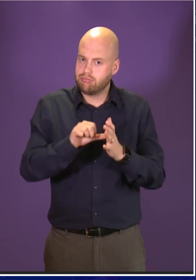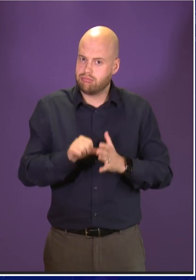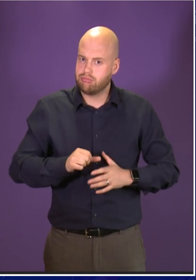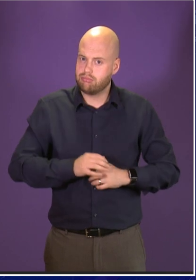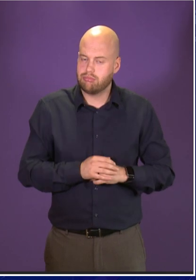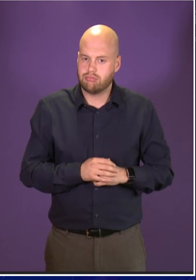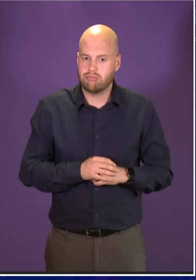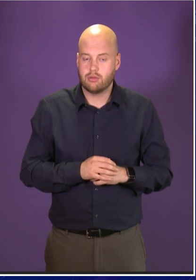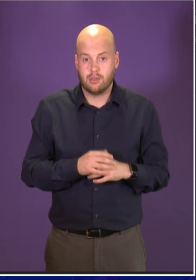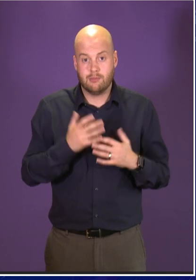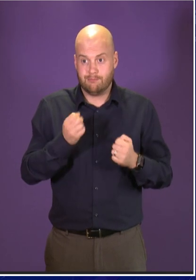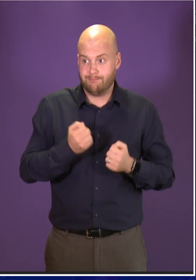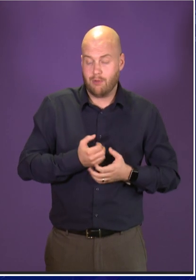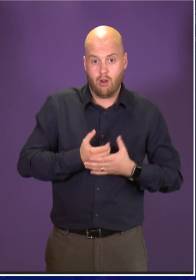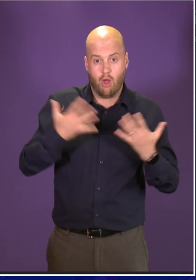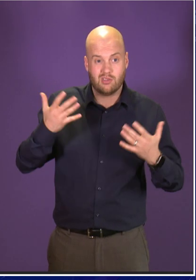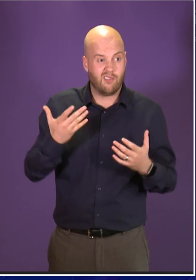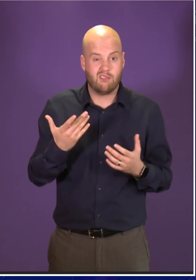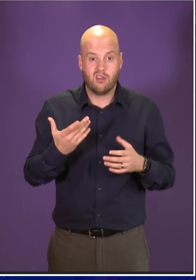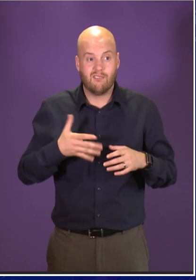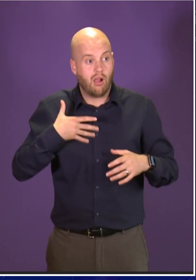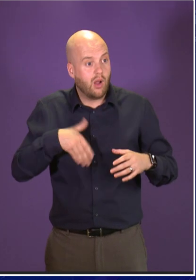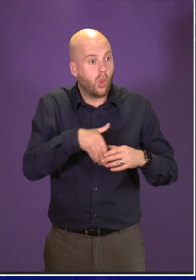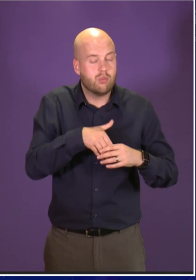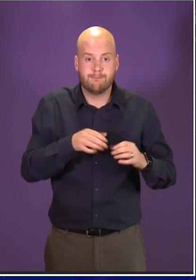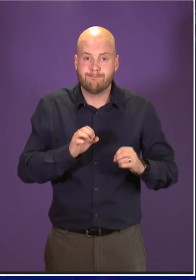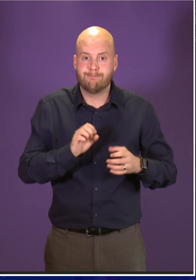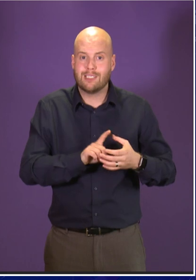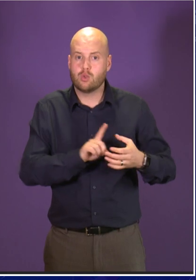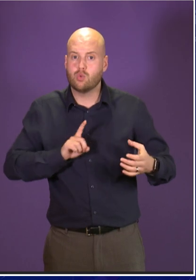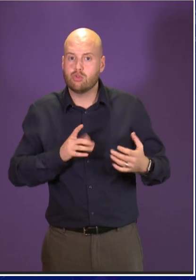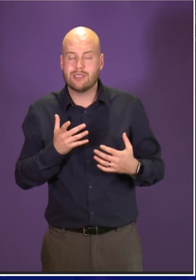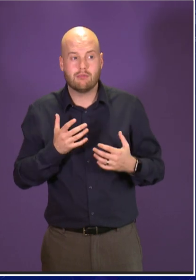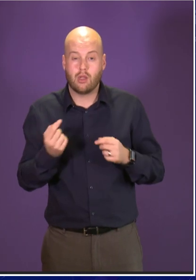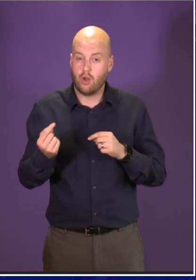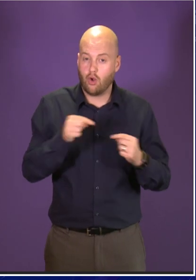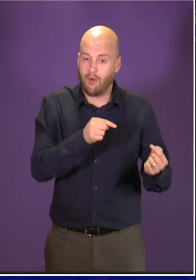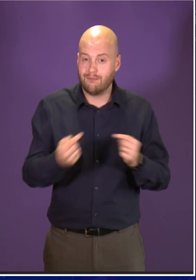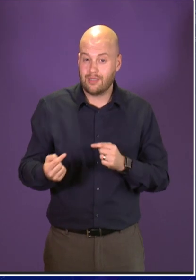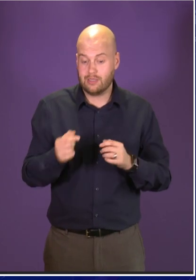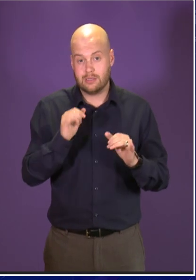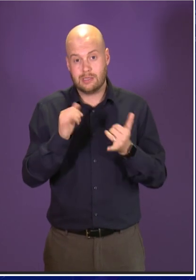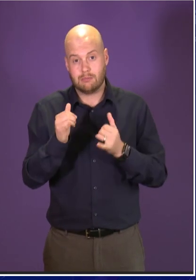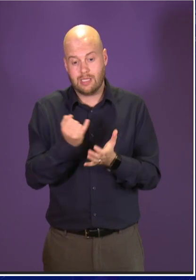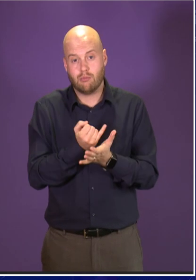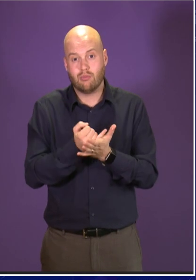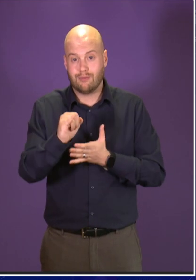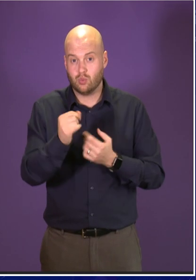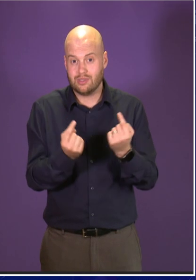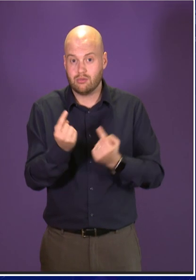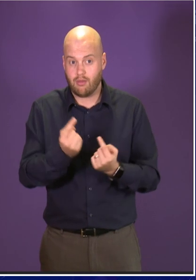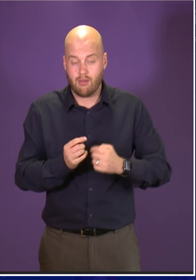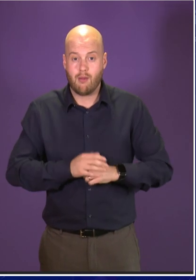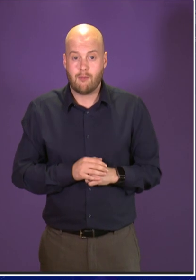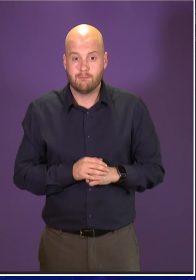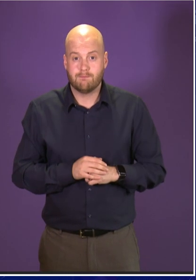broad range of phenomena of exclusion, conflict, and even refusal of the other. If, on the one hand,